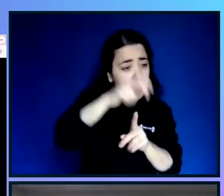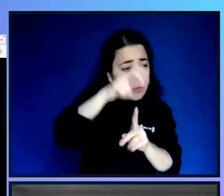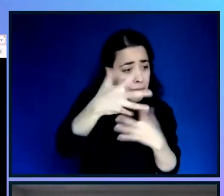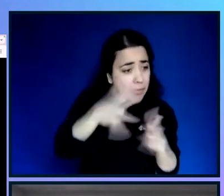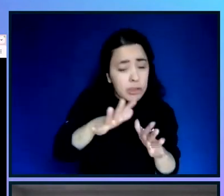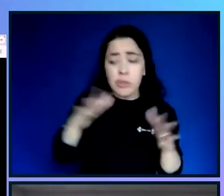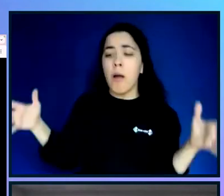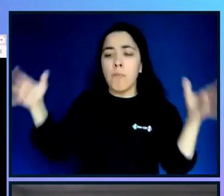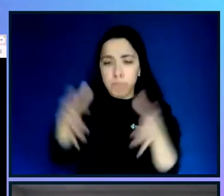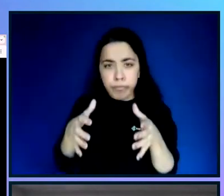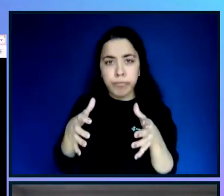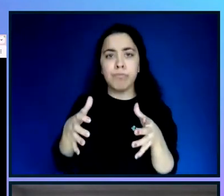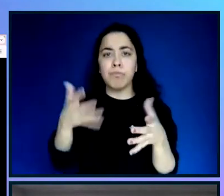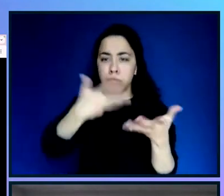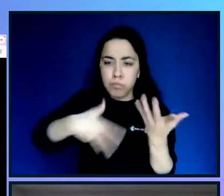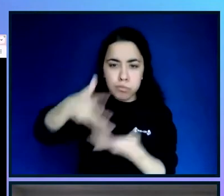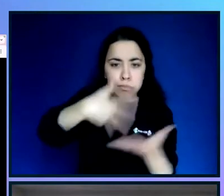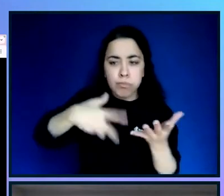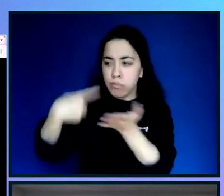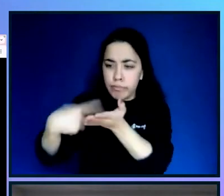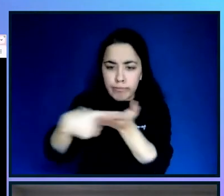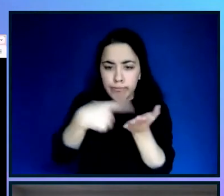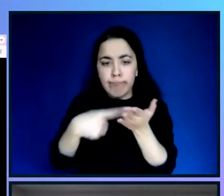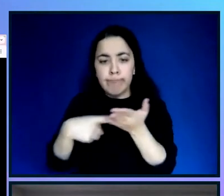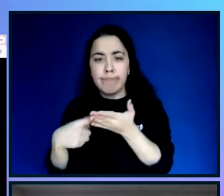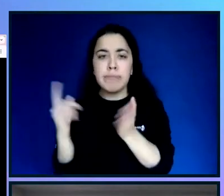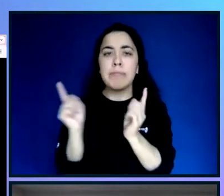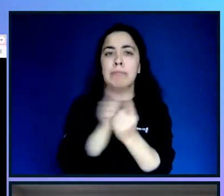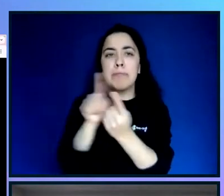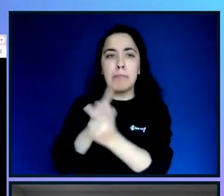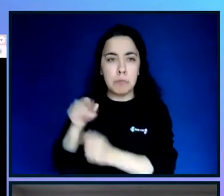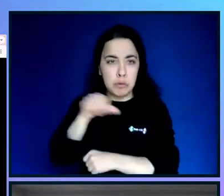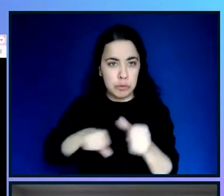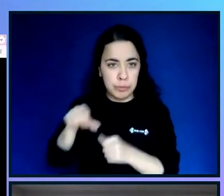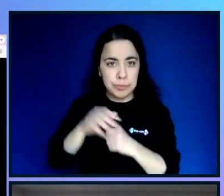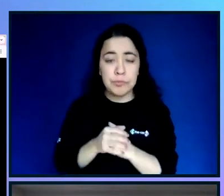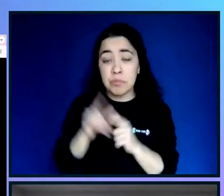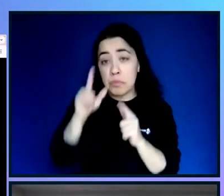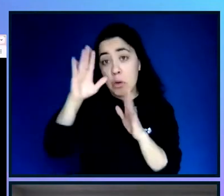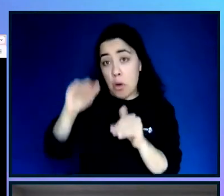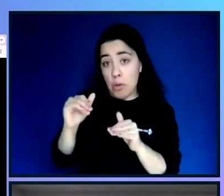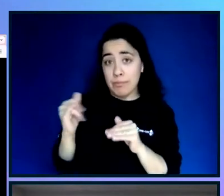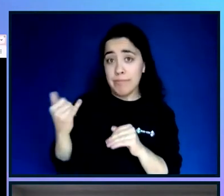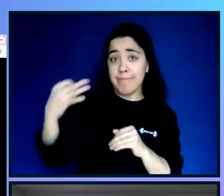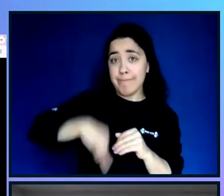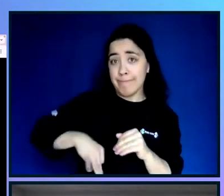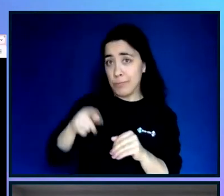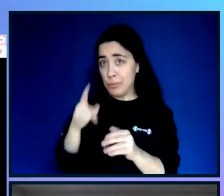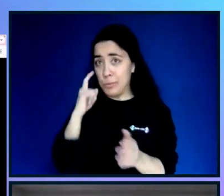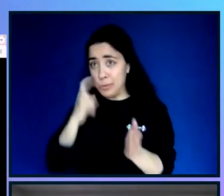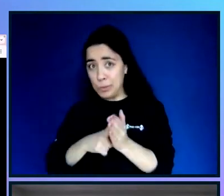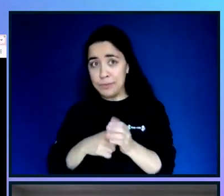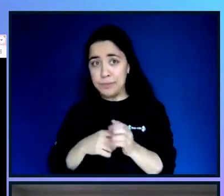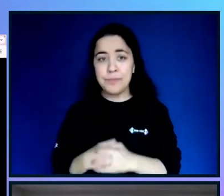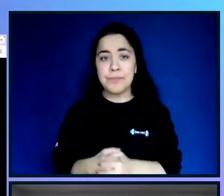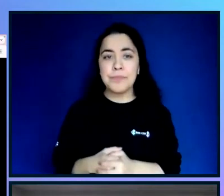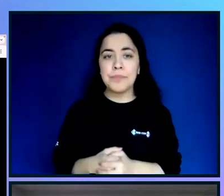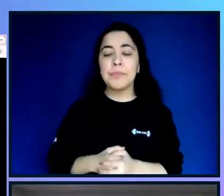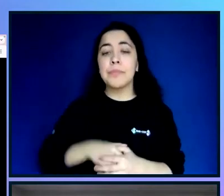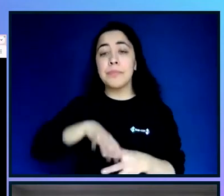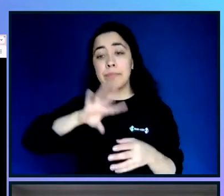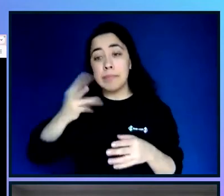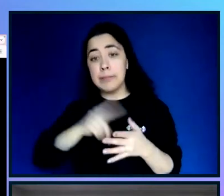how impactful feedback can be. And that leads us to our sixth takeaway, which is collect